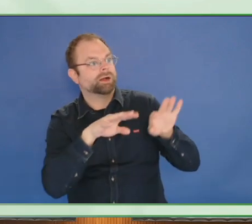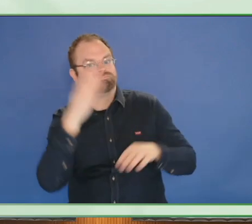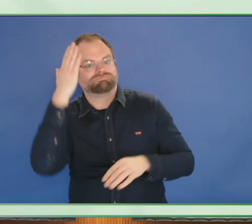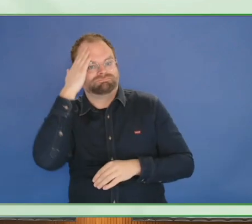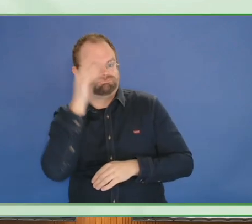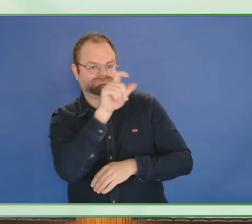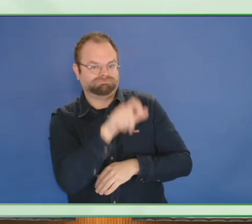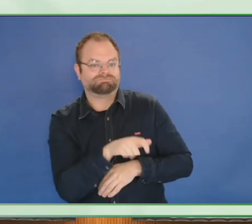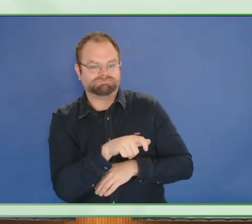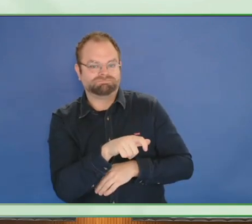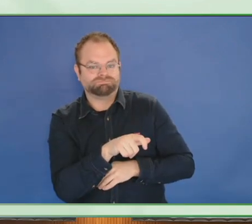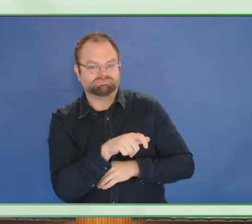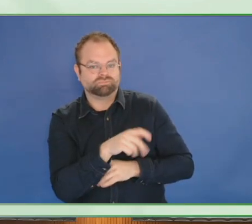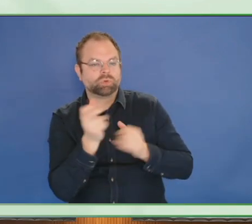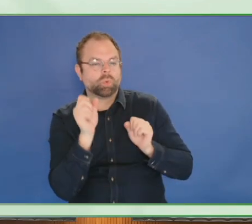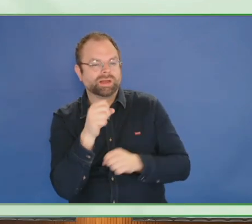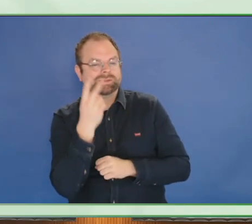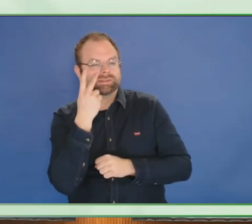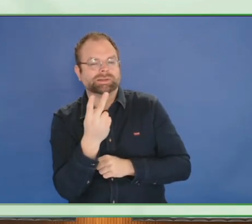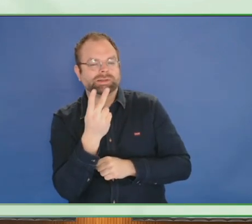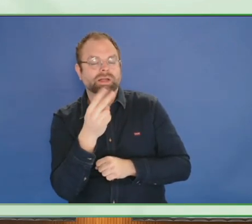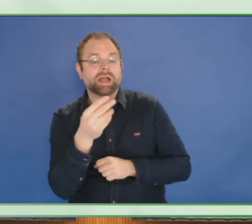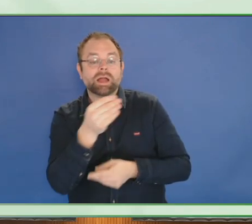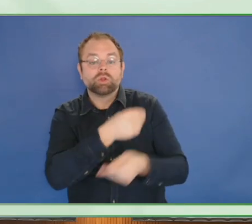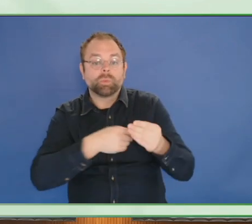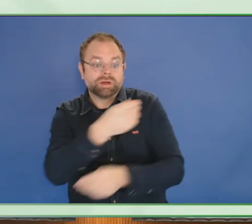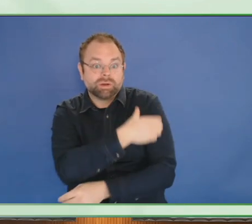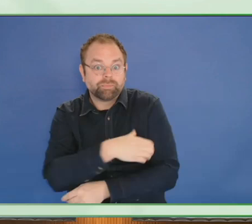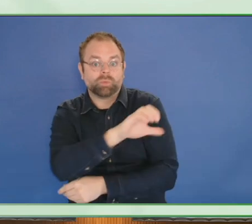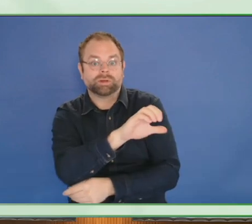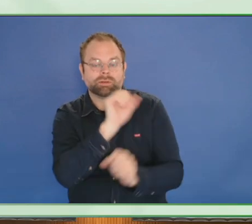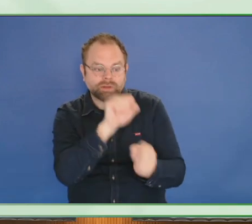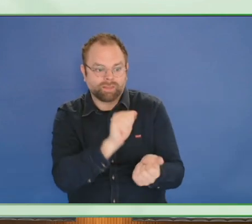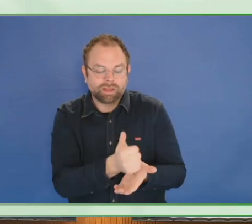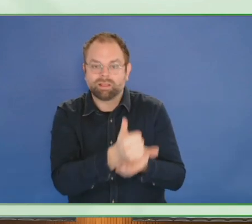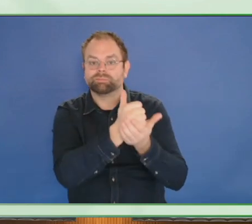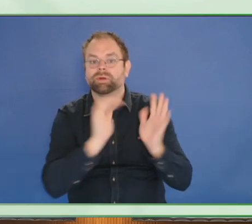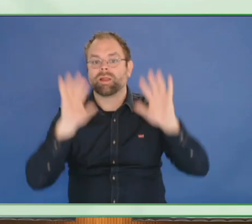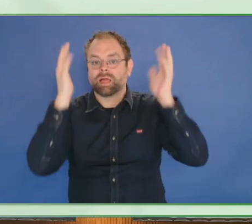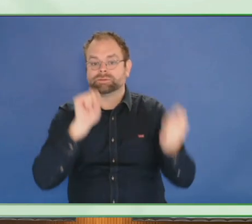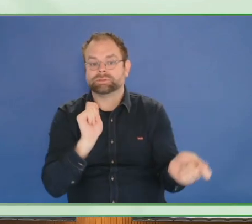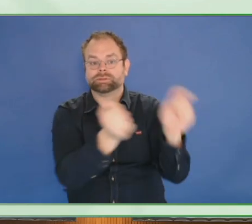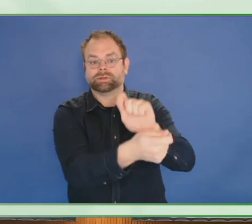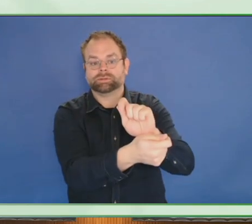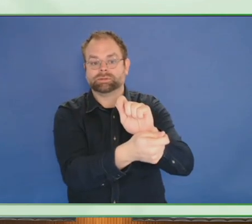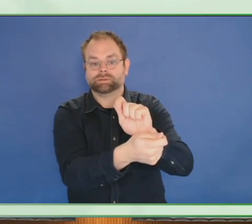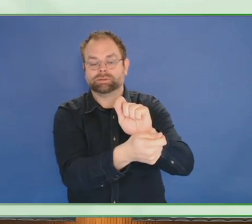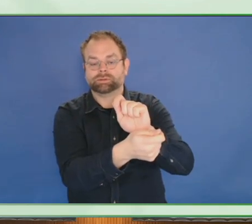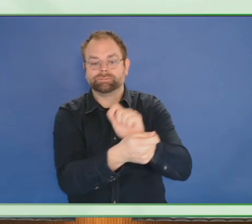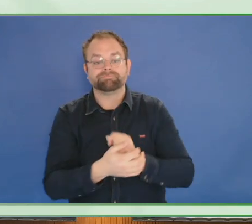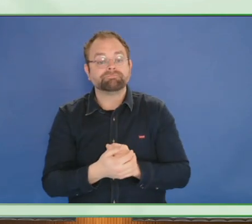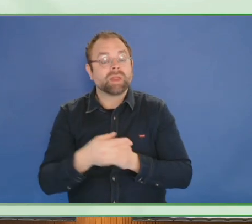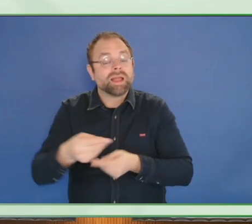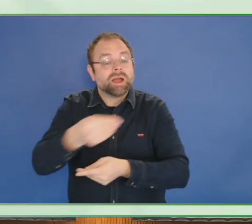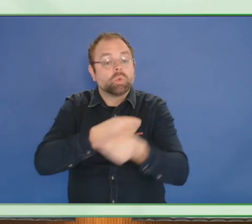right policies, programs, and commitment, change is possible. Together, we can create a world where no one